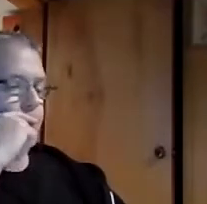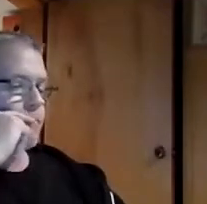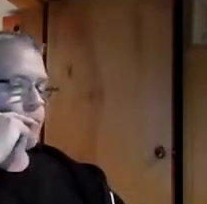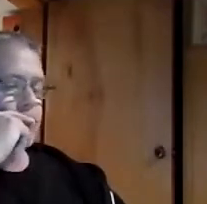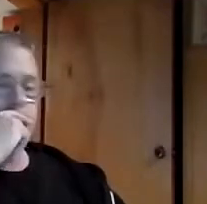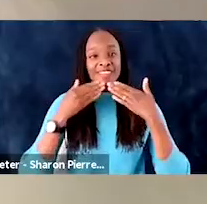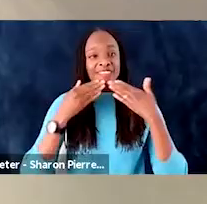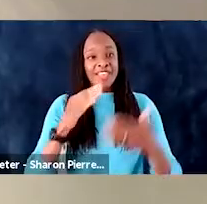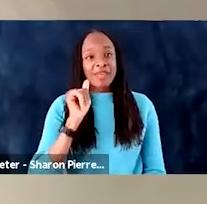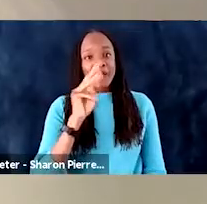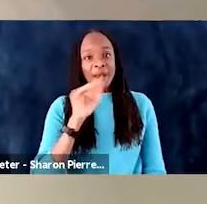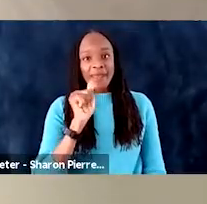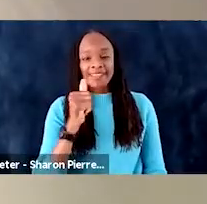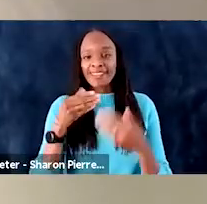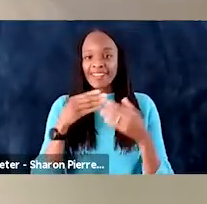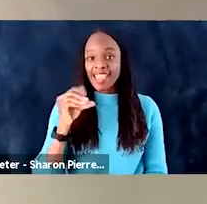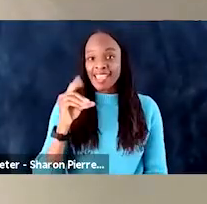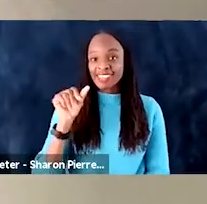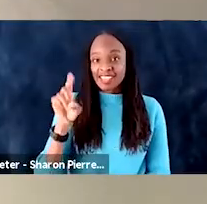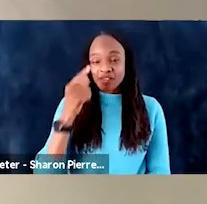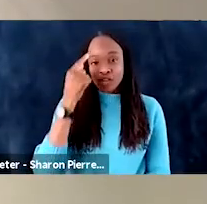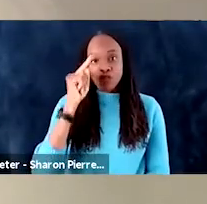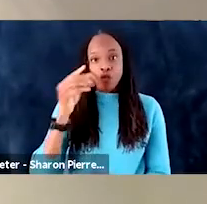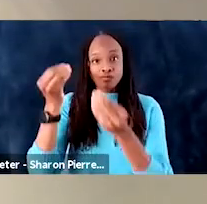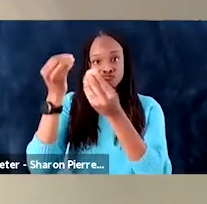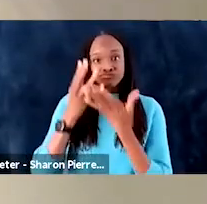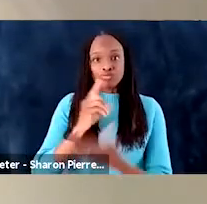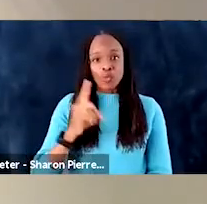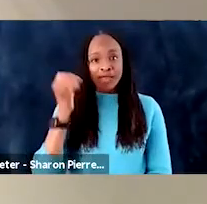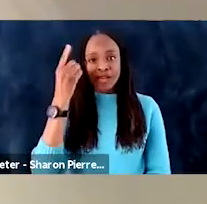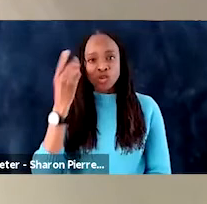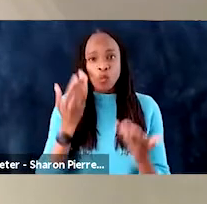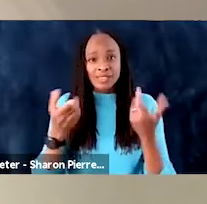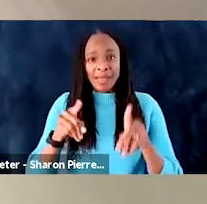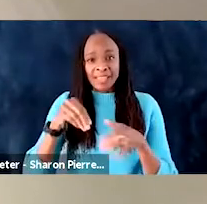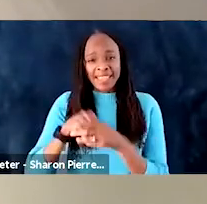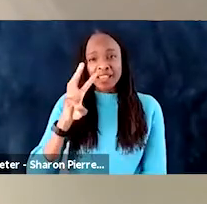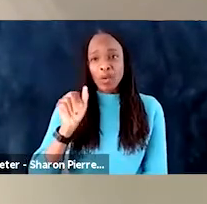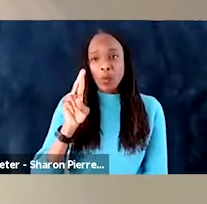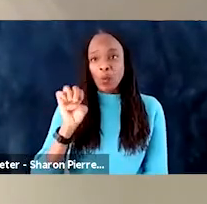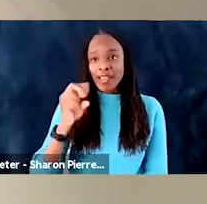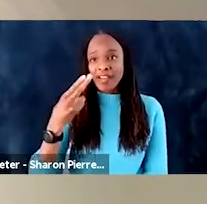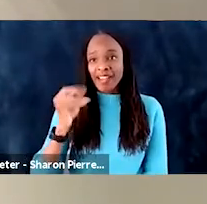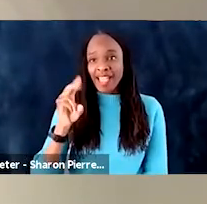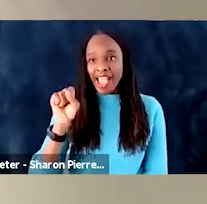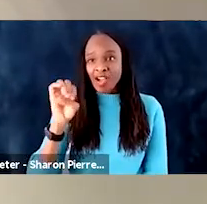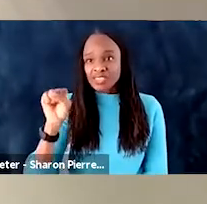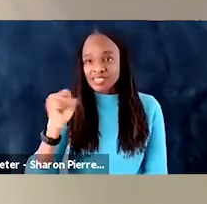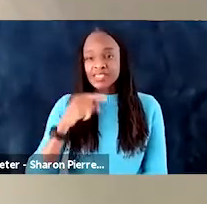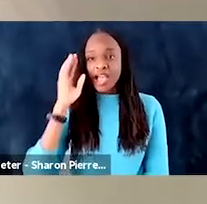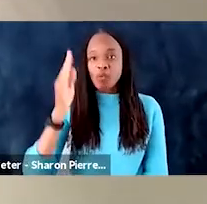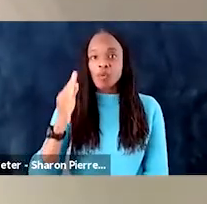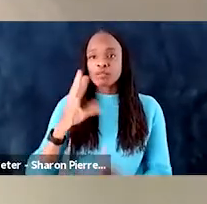David, for giving us a real understanding of what's happening in warehouses. I'm going to talk a little